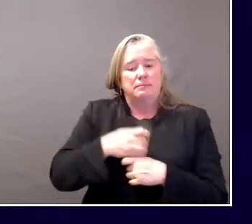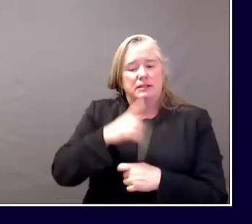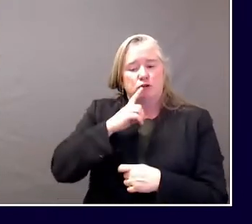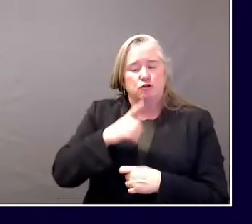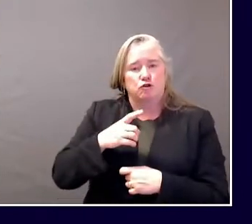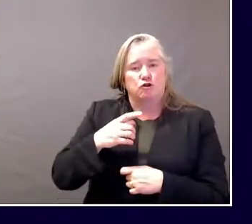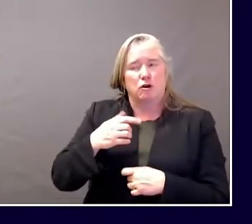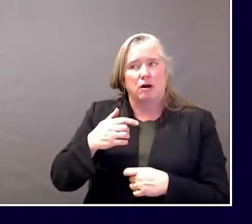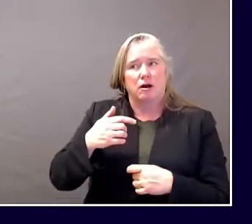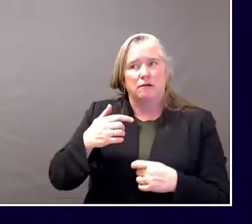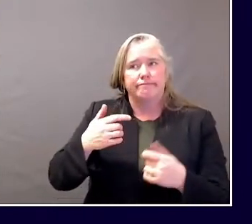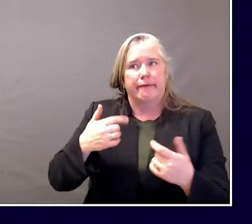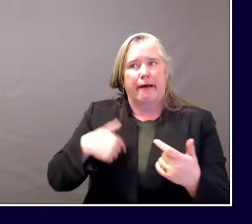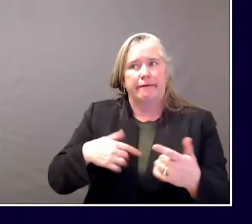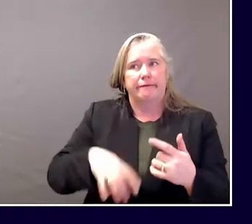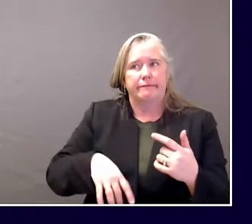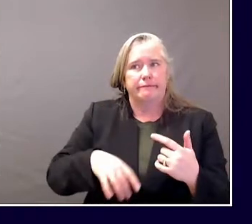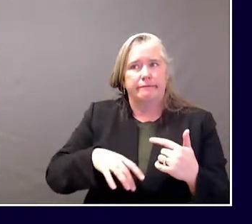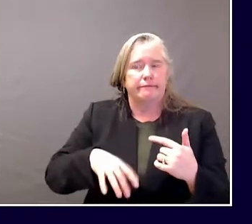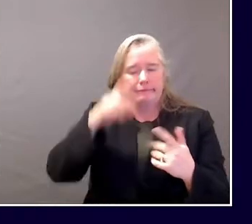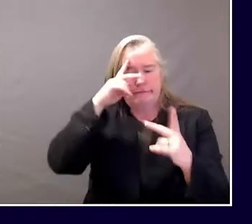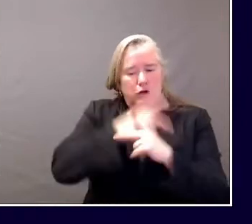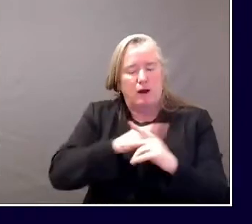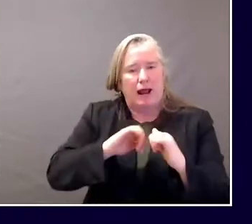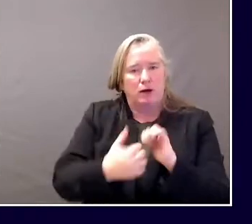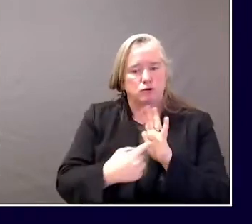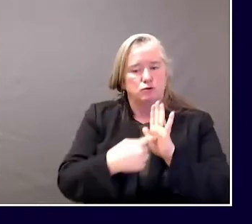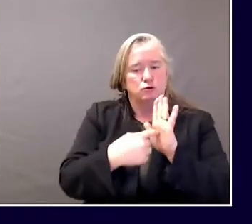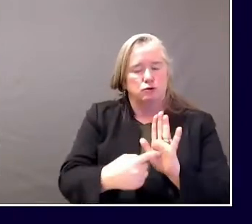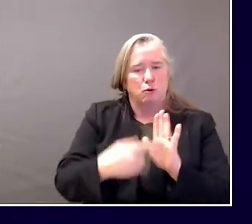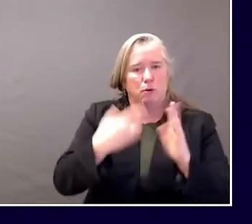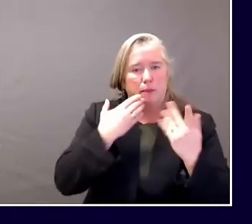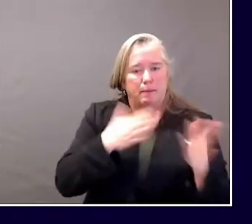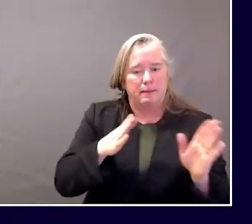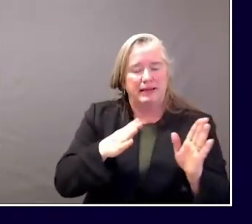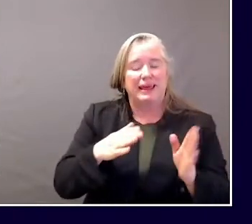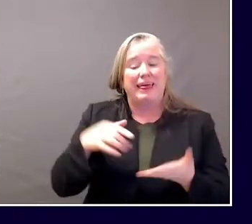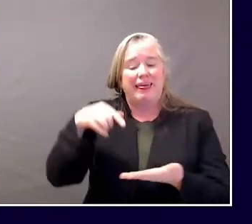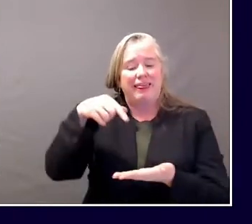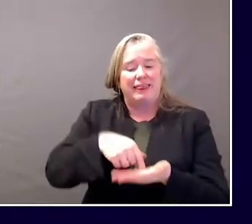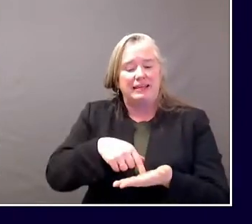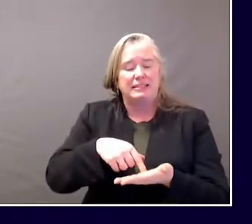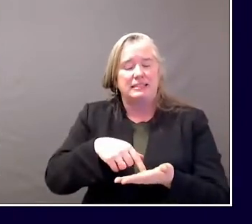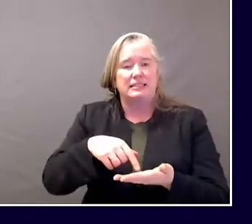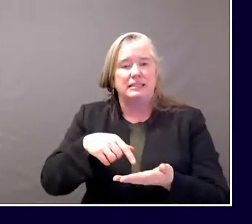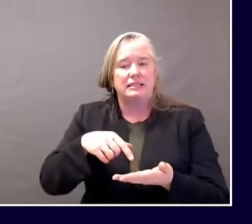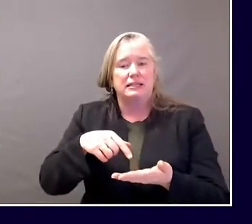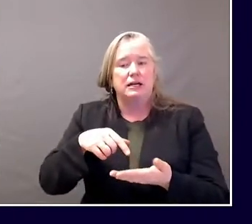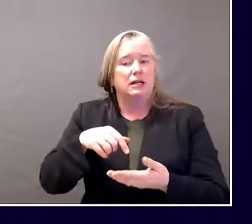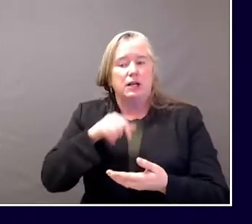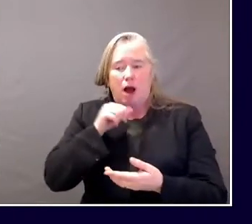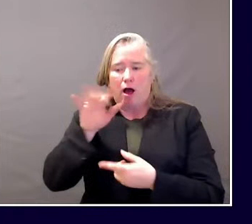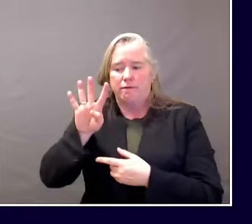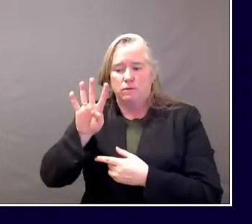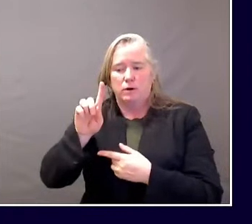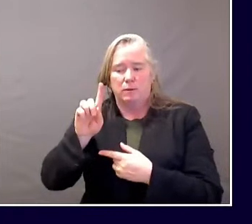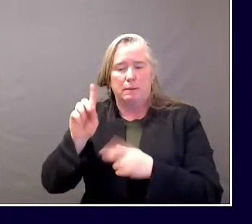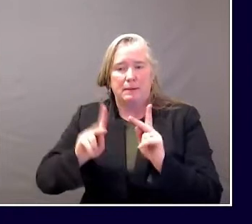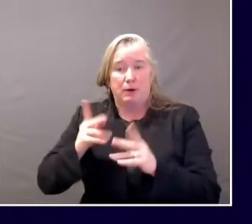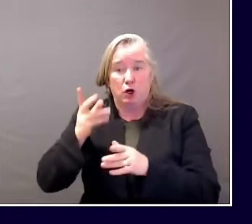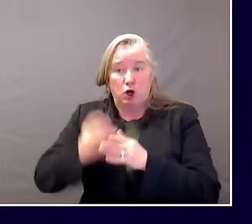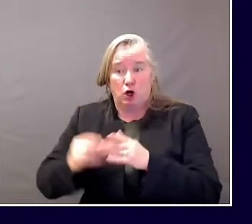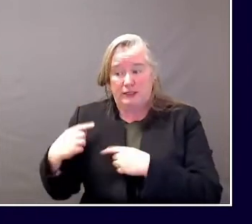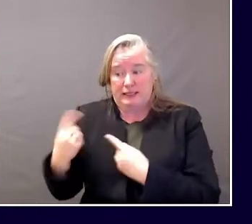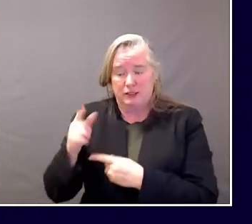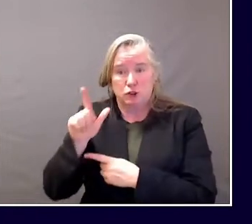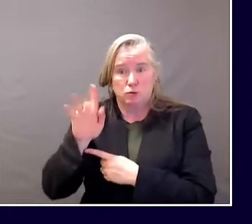to the public that this is what's being reported today, as opposed to this is exactly what happened yesterday.